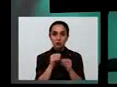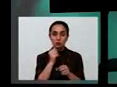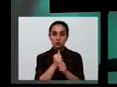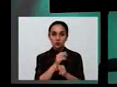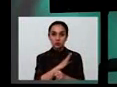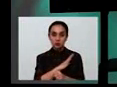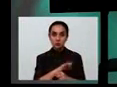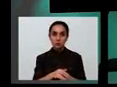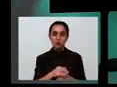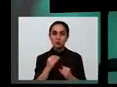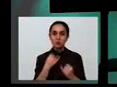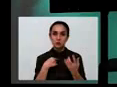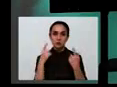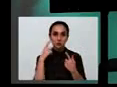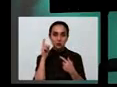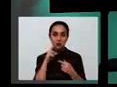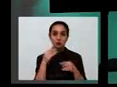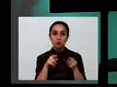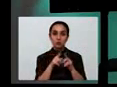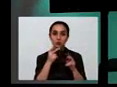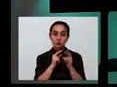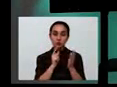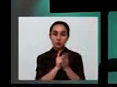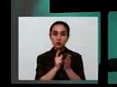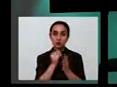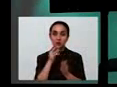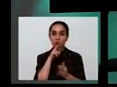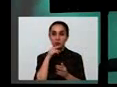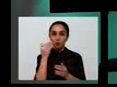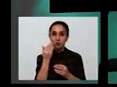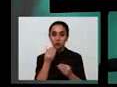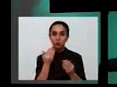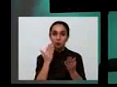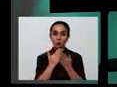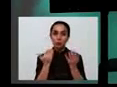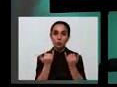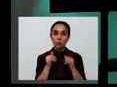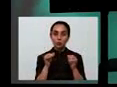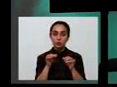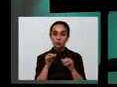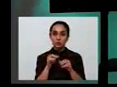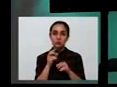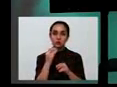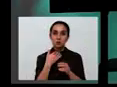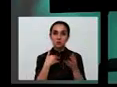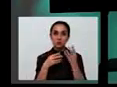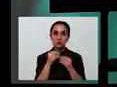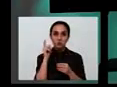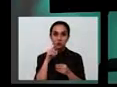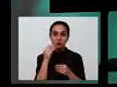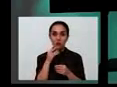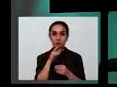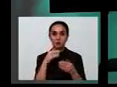turdi. Xo'p, biz bilamiz, o'sha darsliklarda Koreys mo'jizasini yoki biz bilamiz o'sha